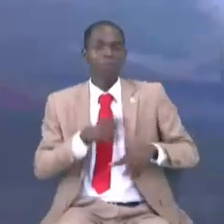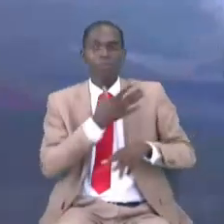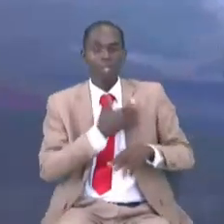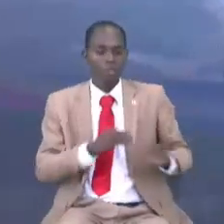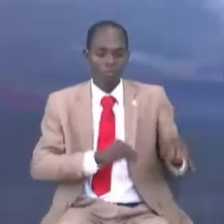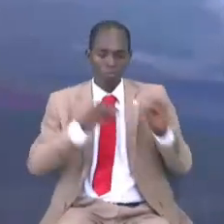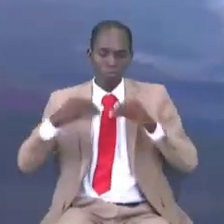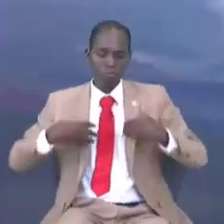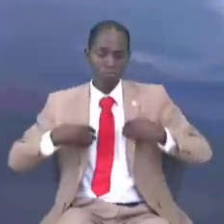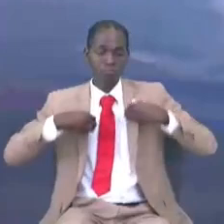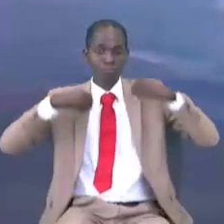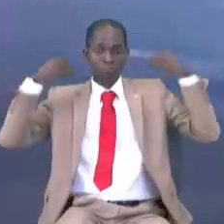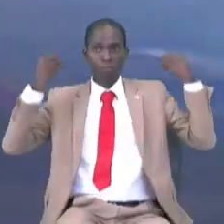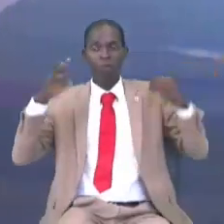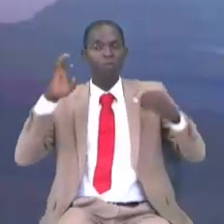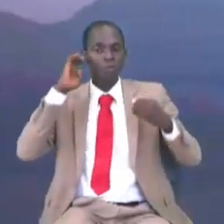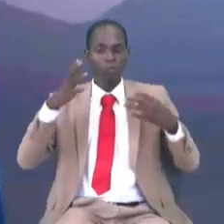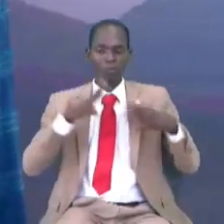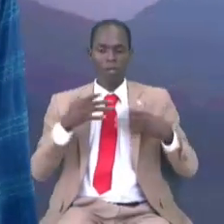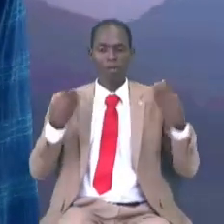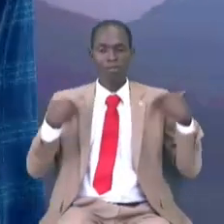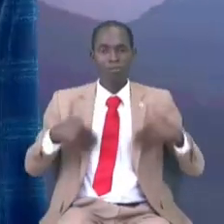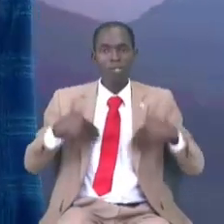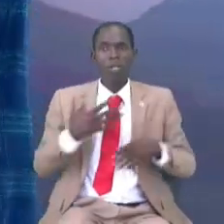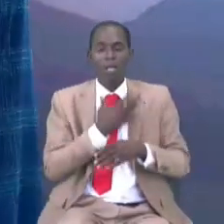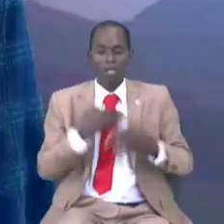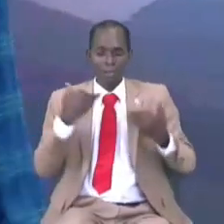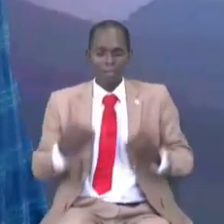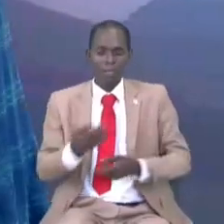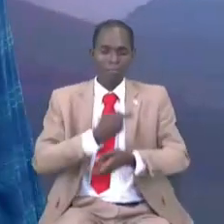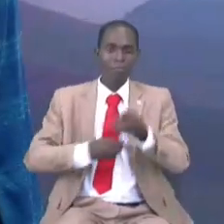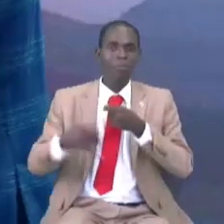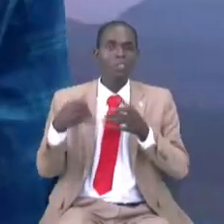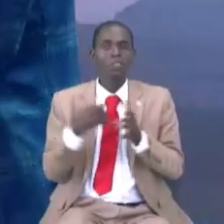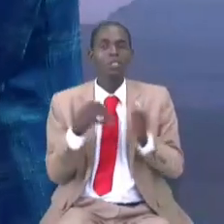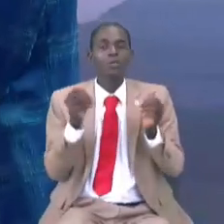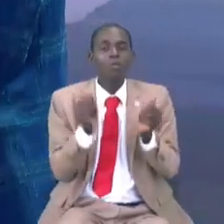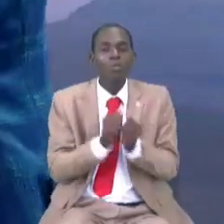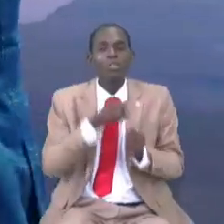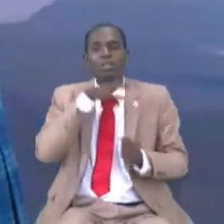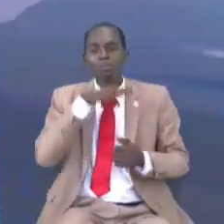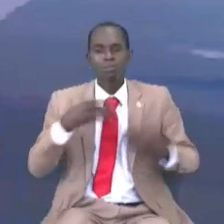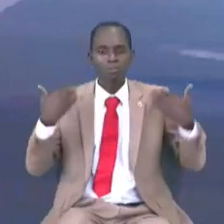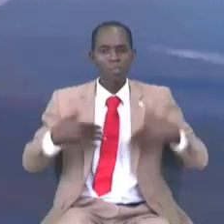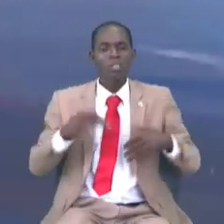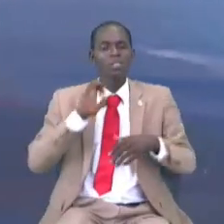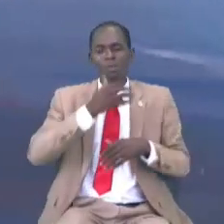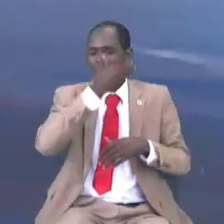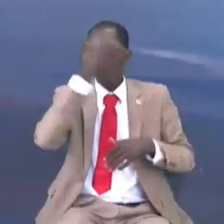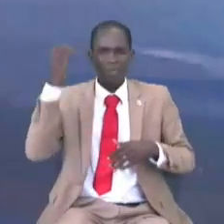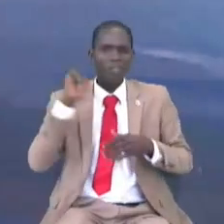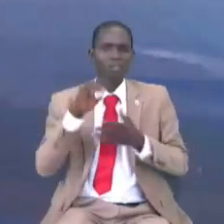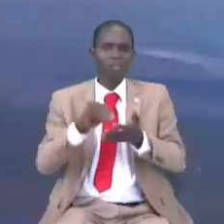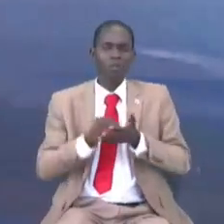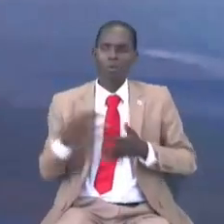He forgot his position. He now covered with sackcloth and sat in ashes. Look at verse 7. In verse